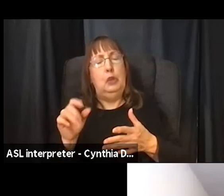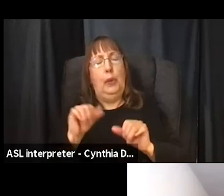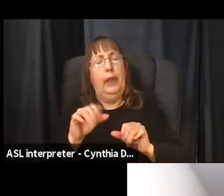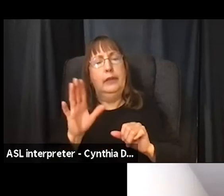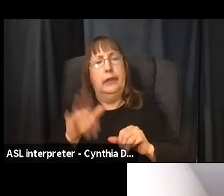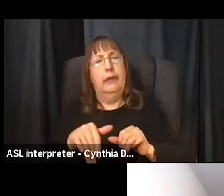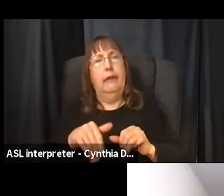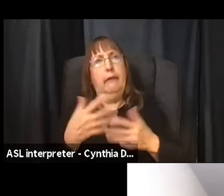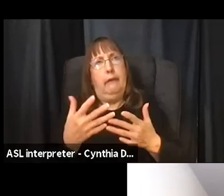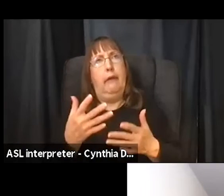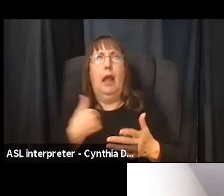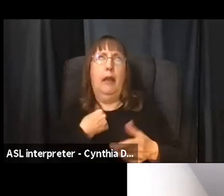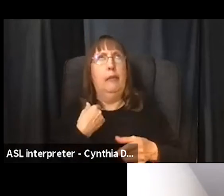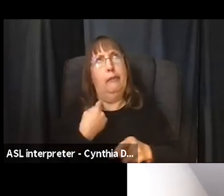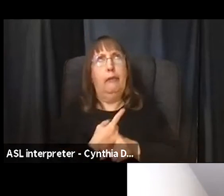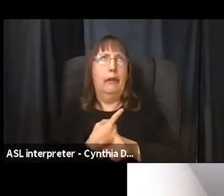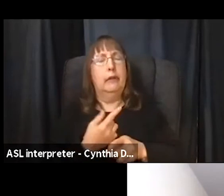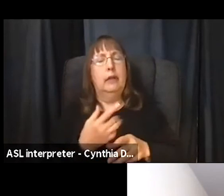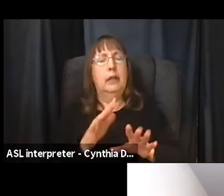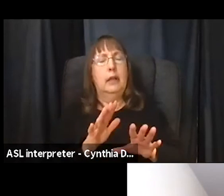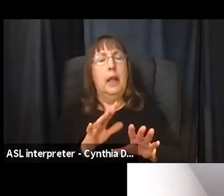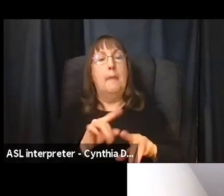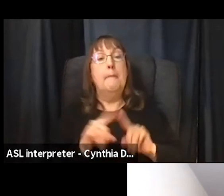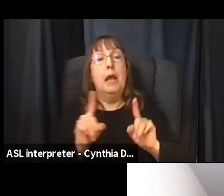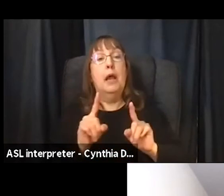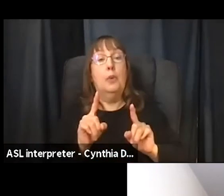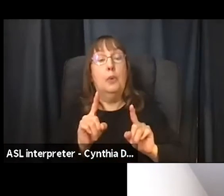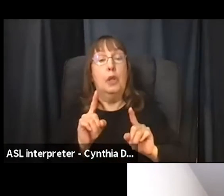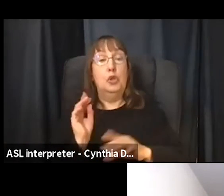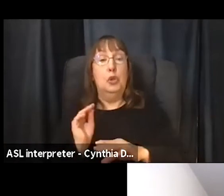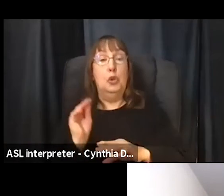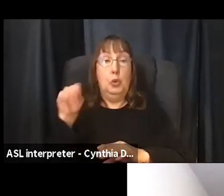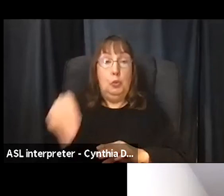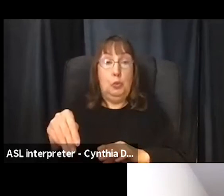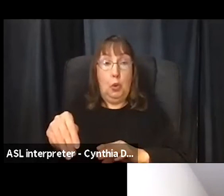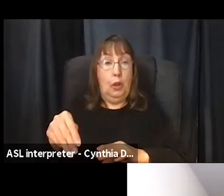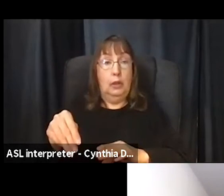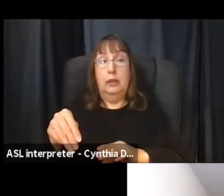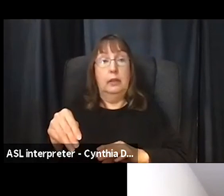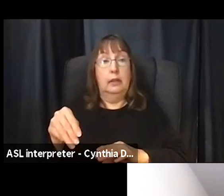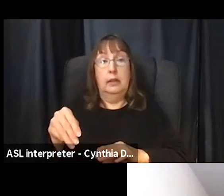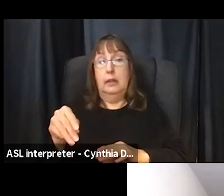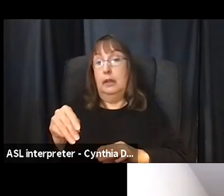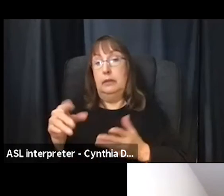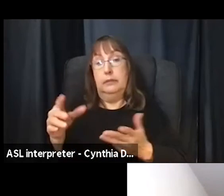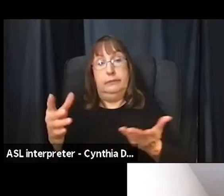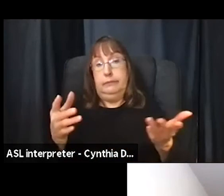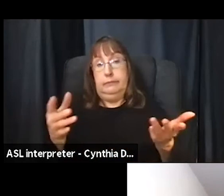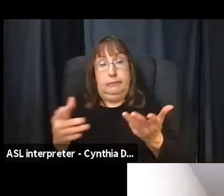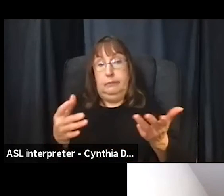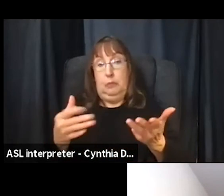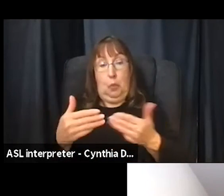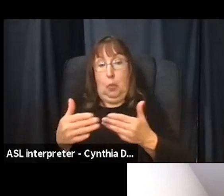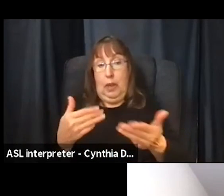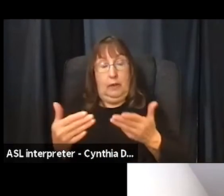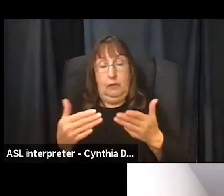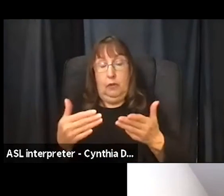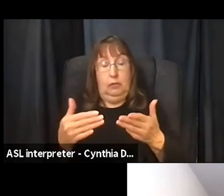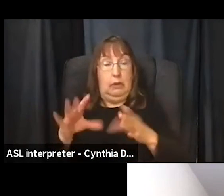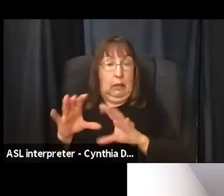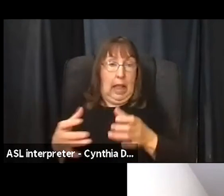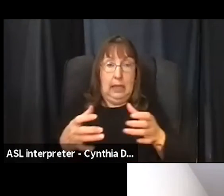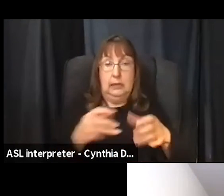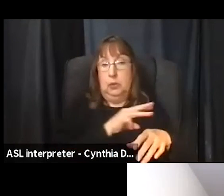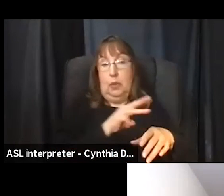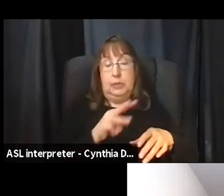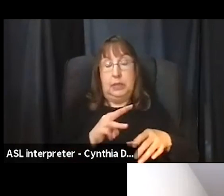right thing, but when you put the product, whatever it is, whether it's a website or a class, when